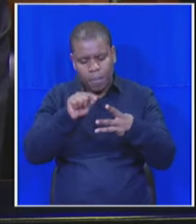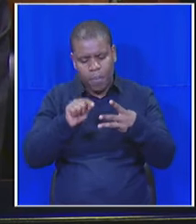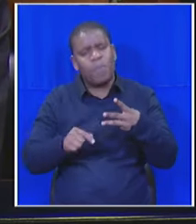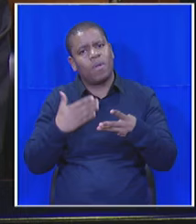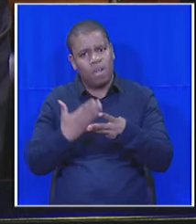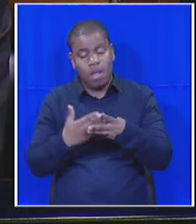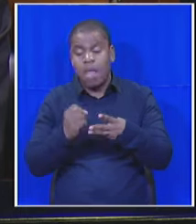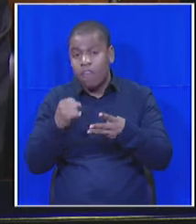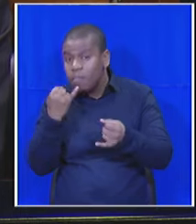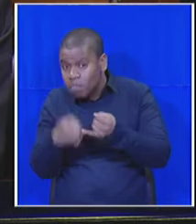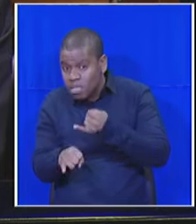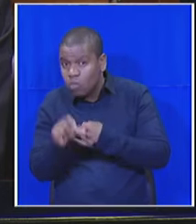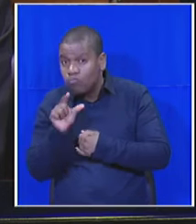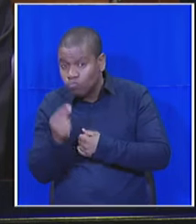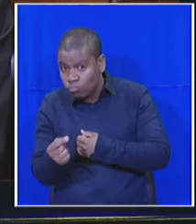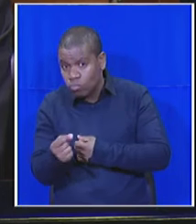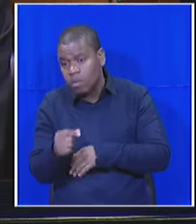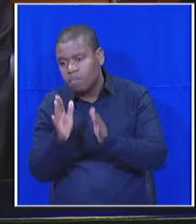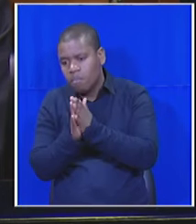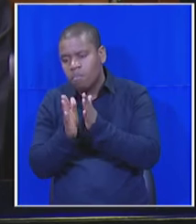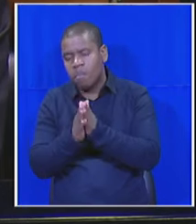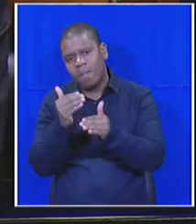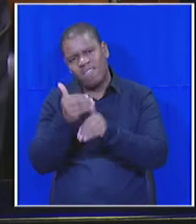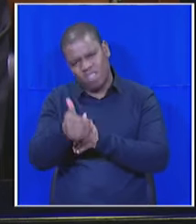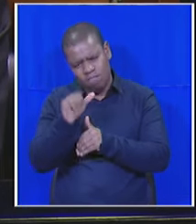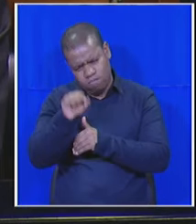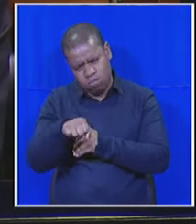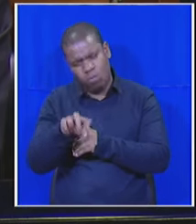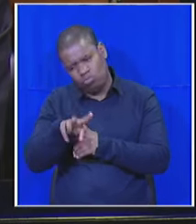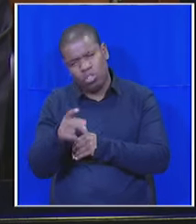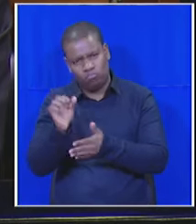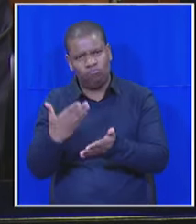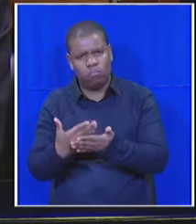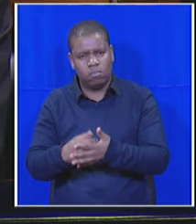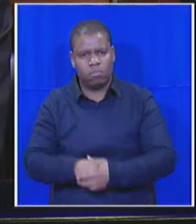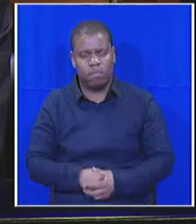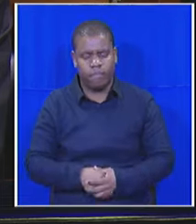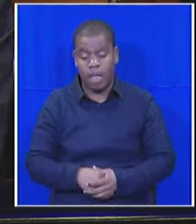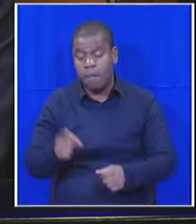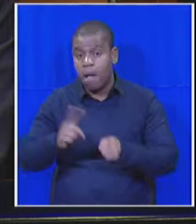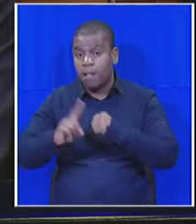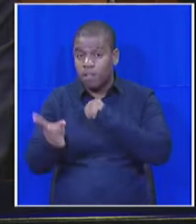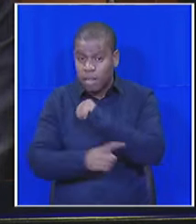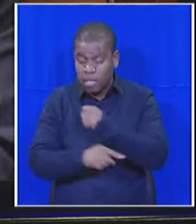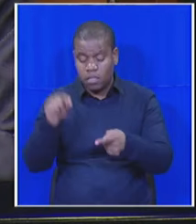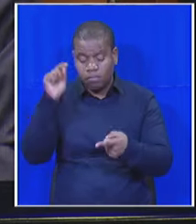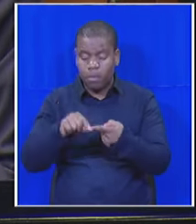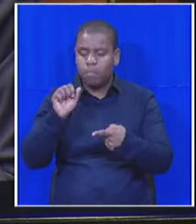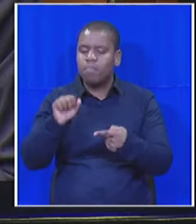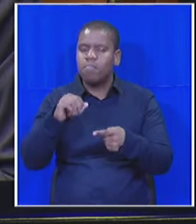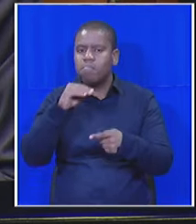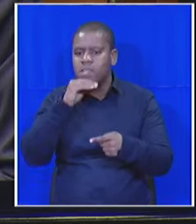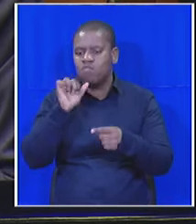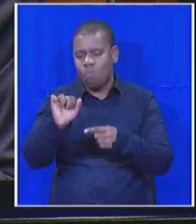inadvertently presses the wrong button, the member may thereafter press the correct button. The last button pressed will be recorded as the member's vote when the